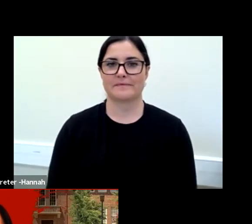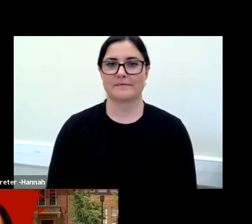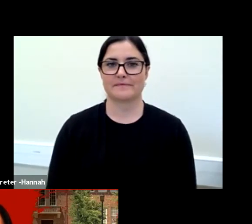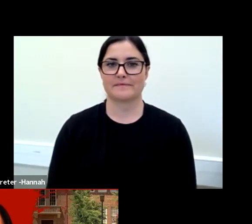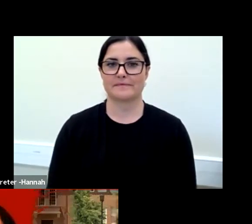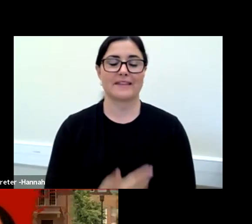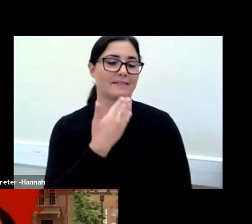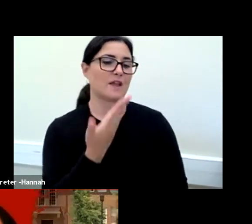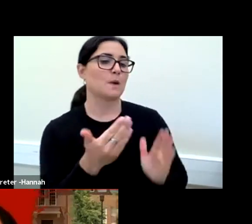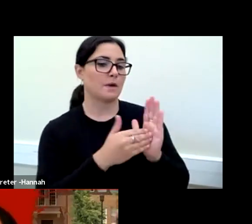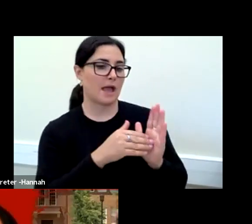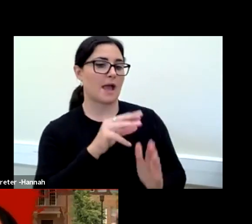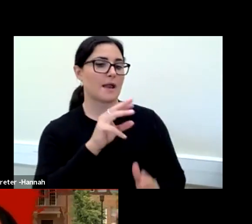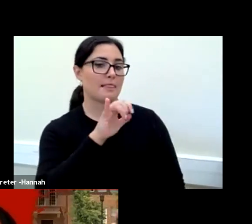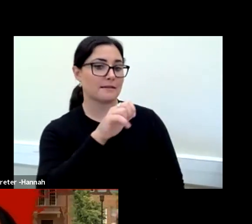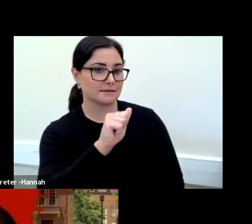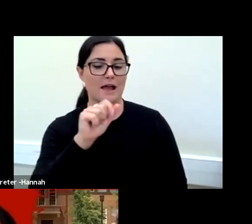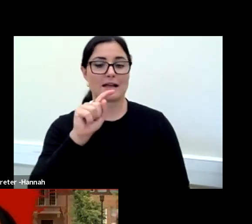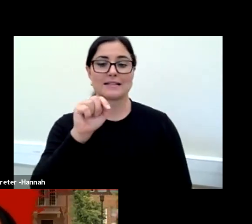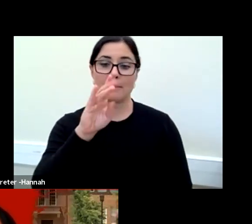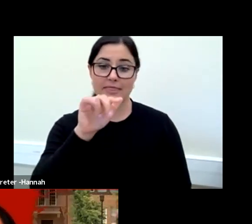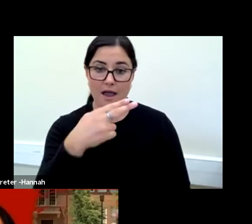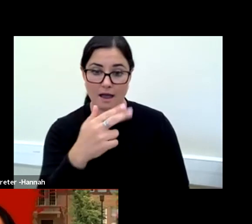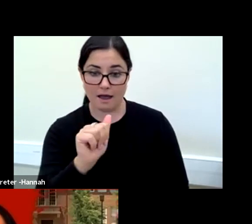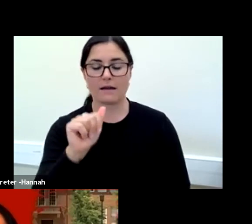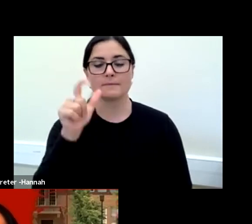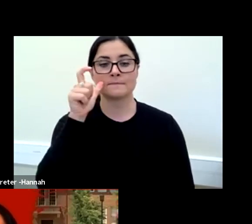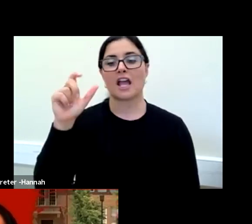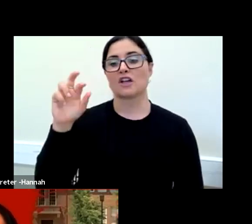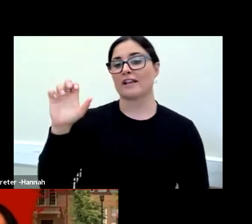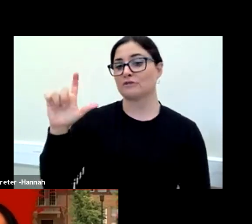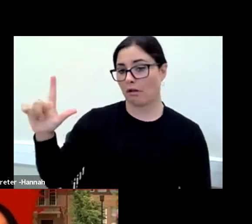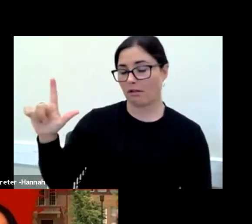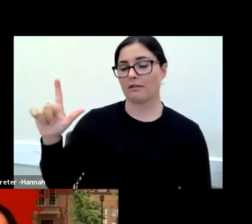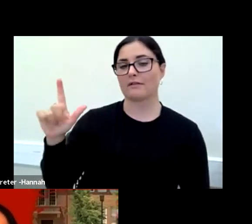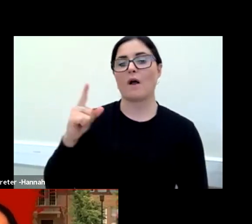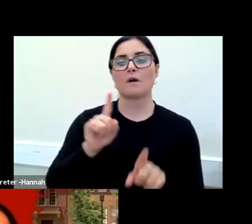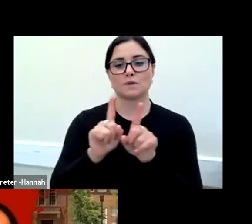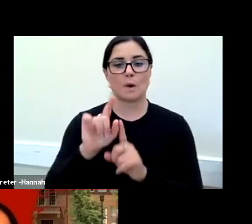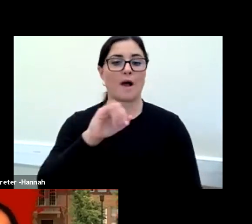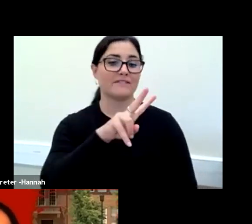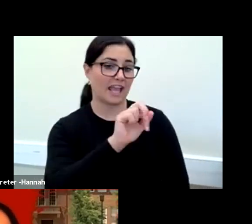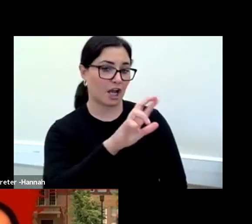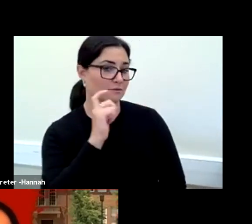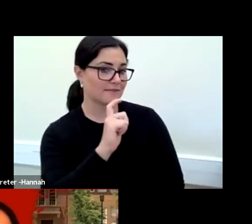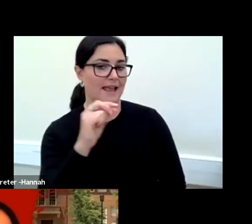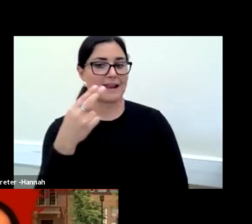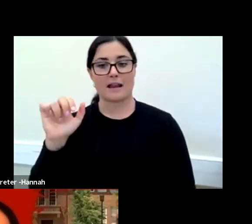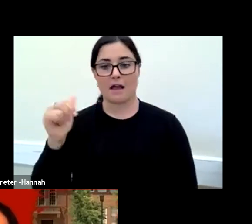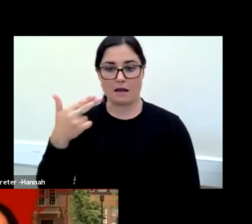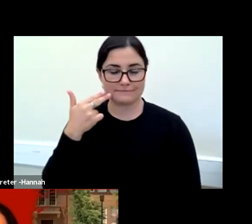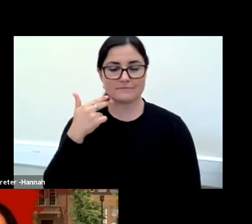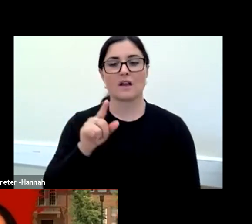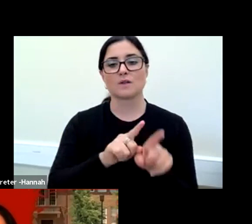Thank you again, Alyssa, Tabitha, Rachel, and of course, Javier and Hannah, and of course,